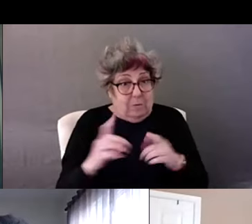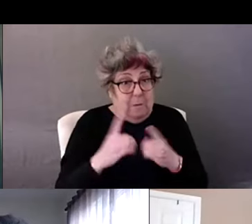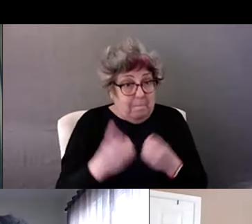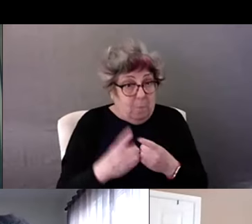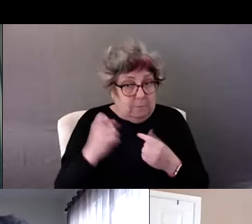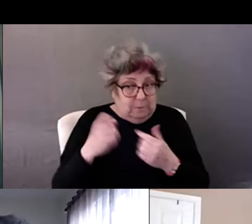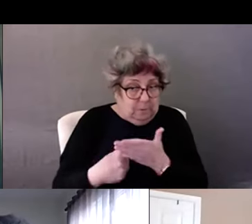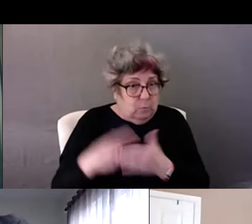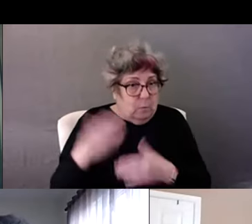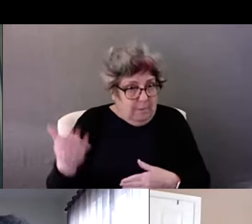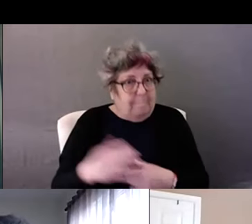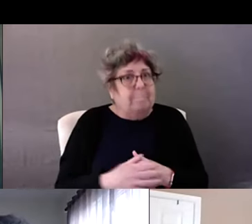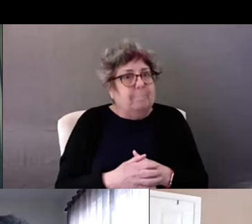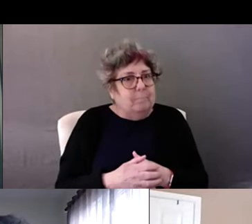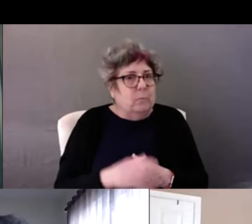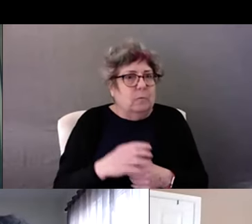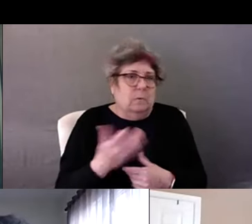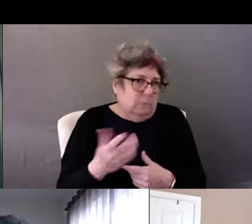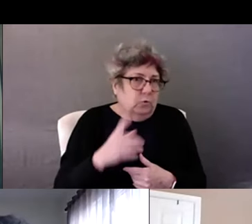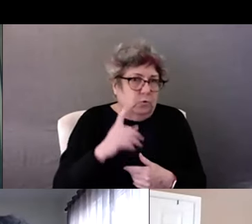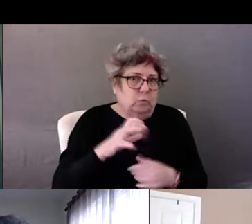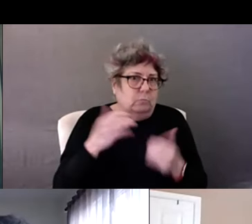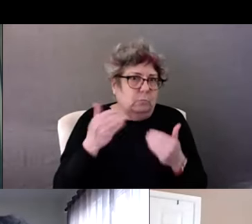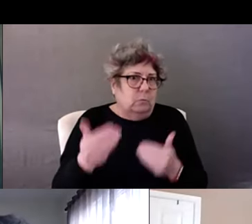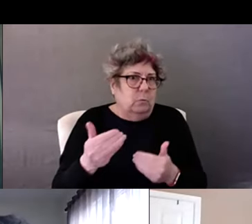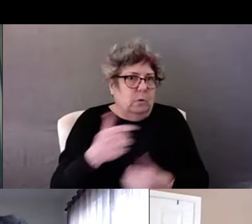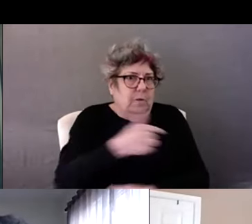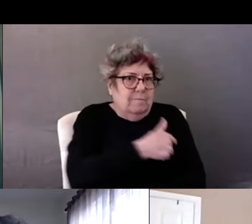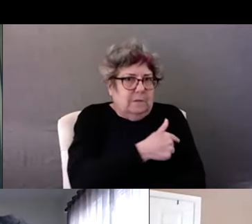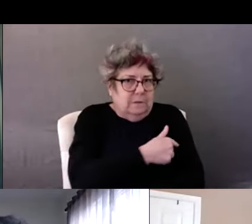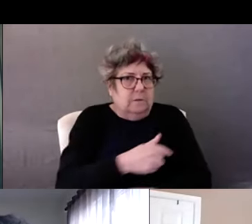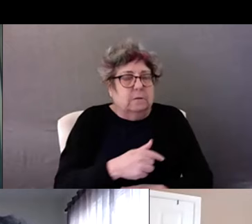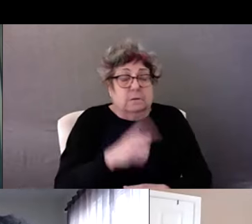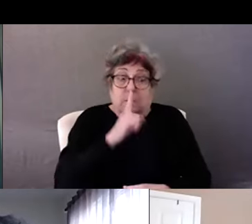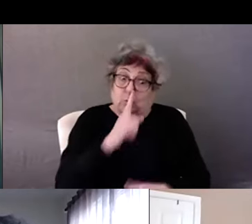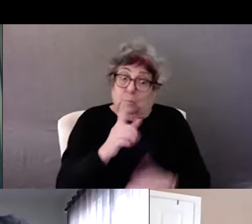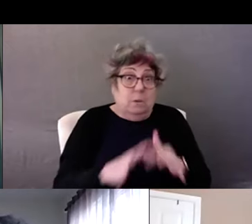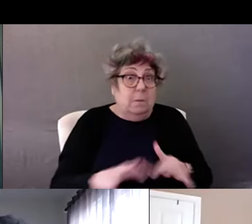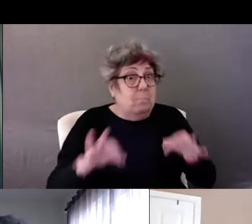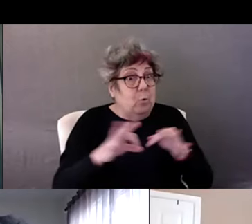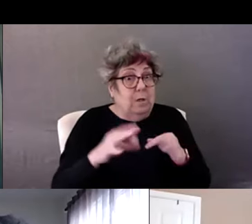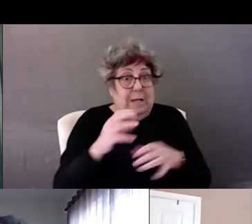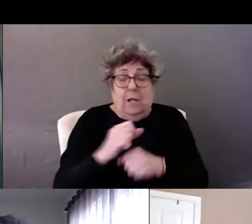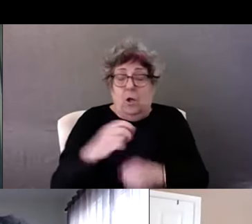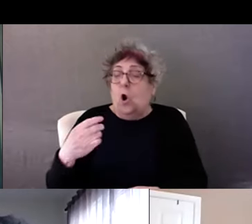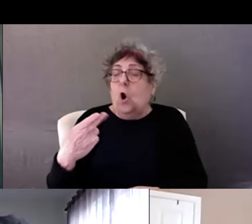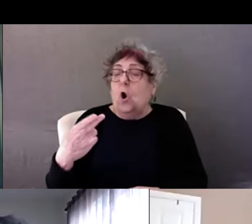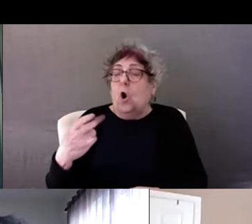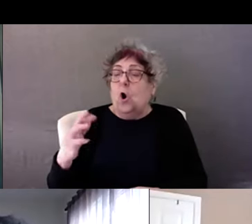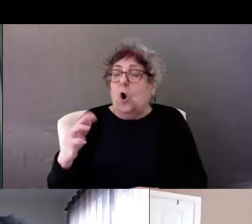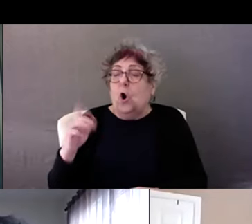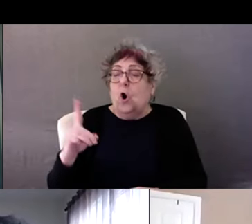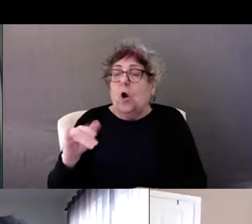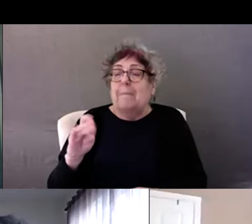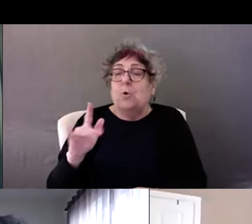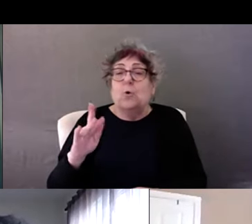clear indication for the physician why they shouldn't do that. But in most cases, vaccination is going to be really important to get herd immunity to protect everyone.